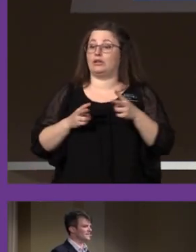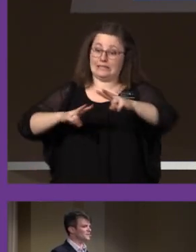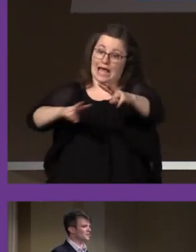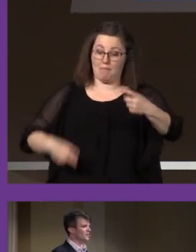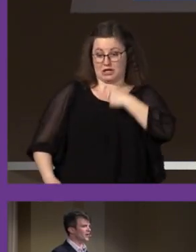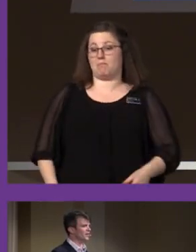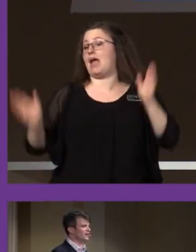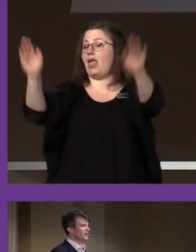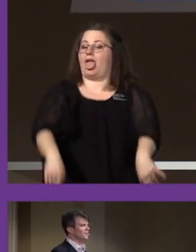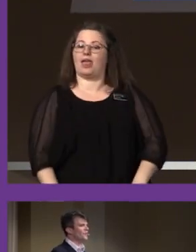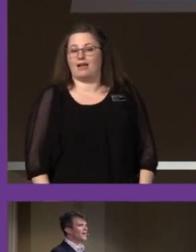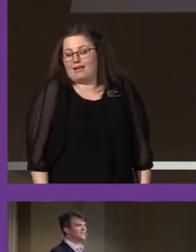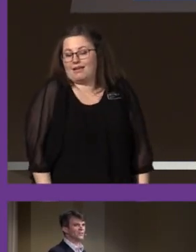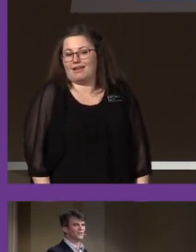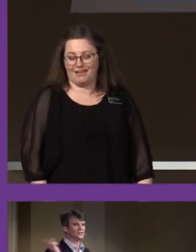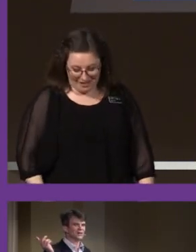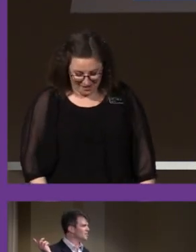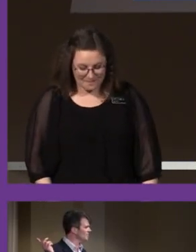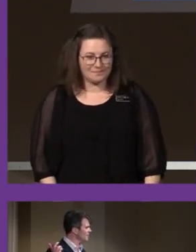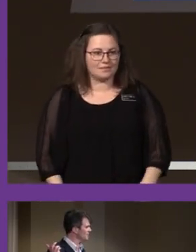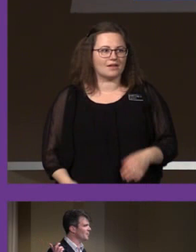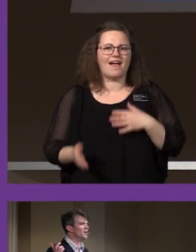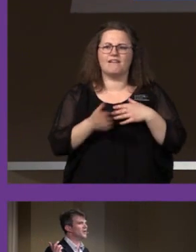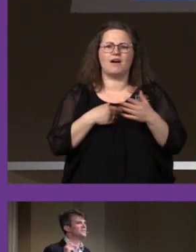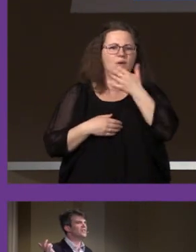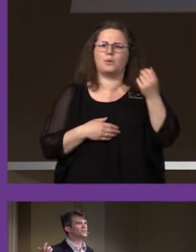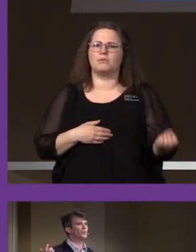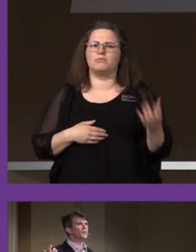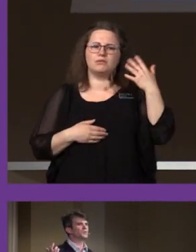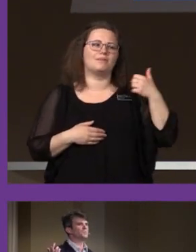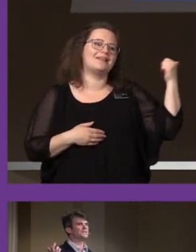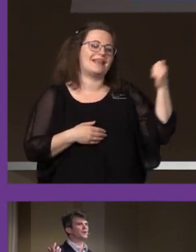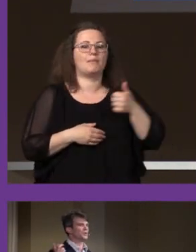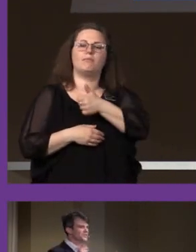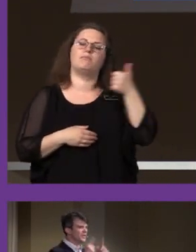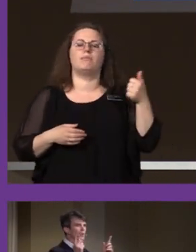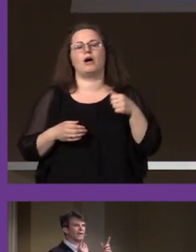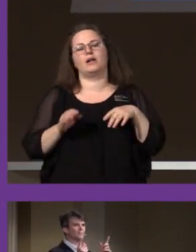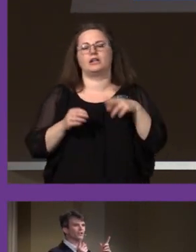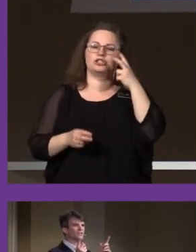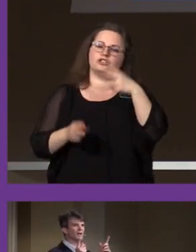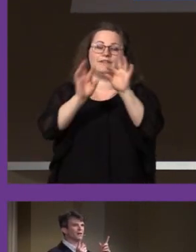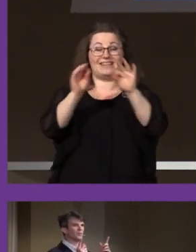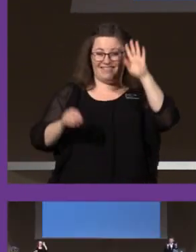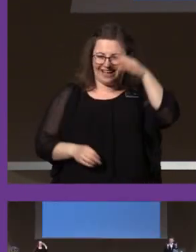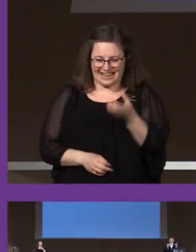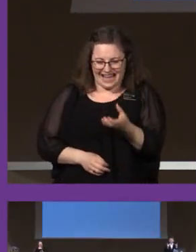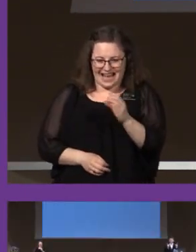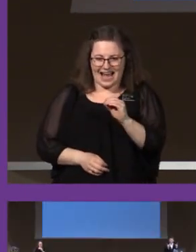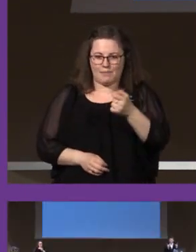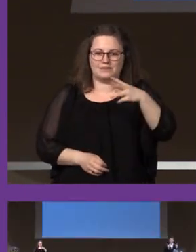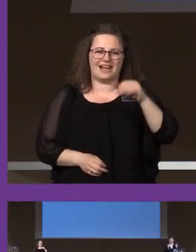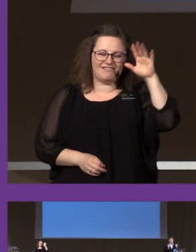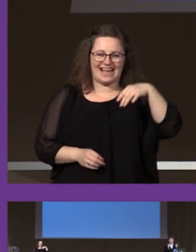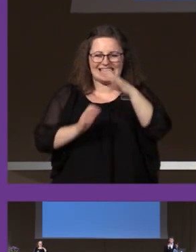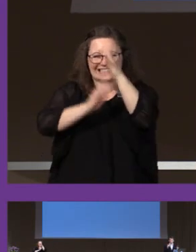me. That's absolutely fine. In fact, I don't know why it hasn't come up. It's purely cosmetic, because you know what a capture looks like with distorted numbers